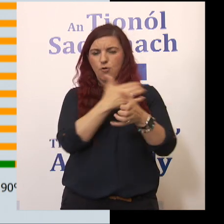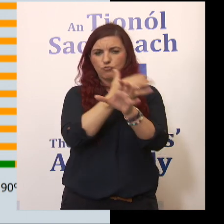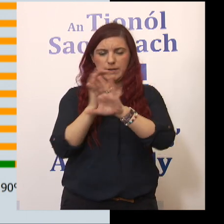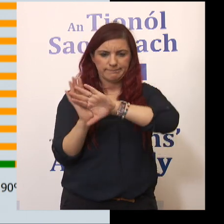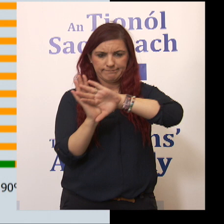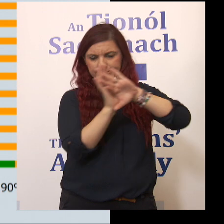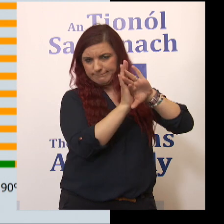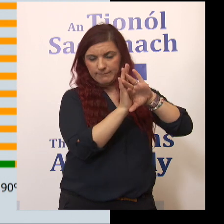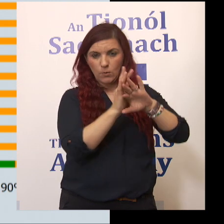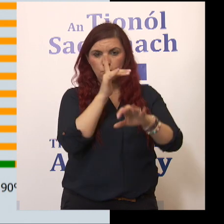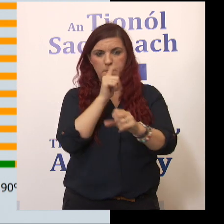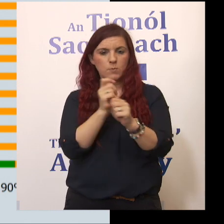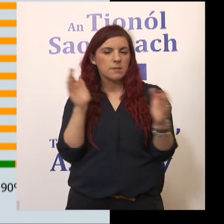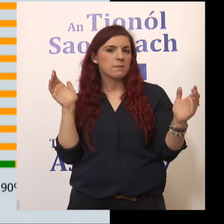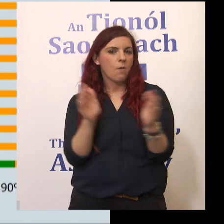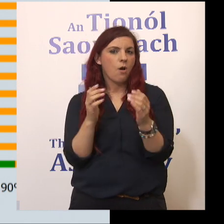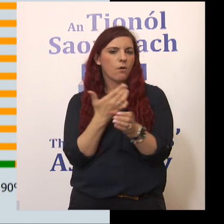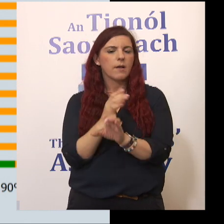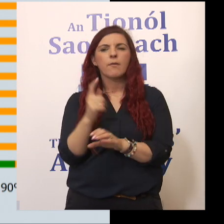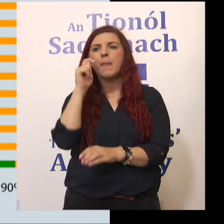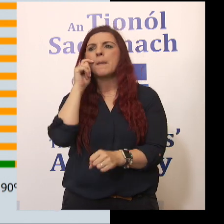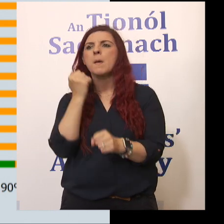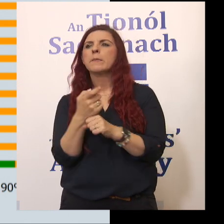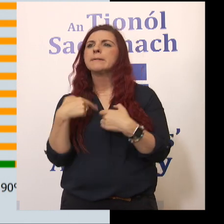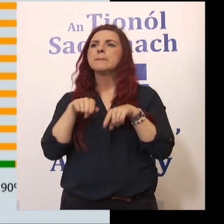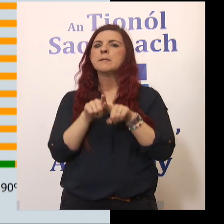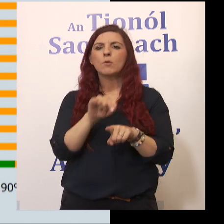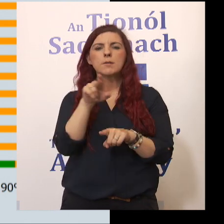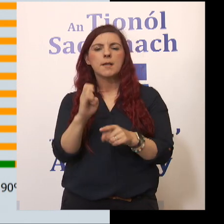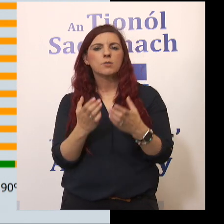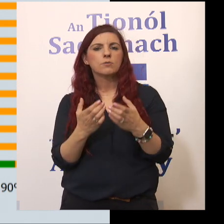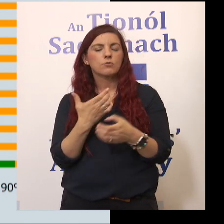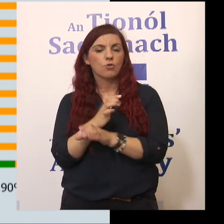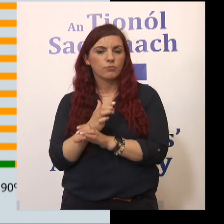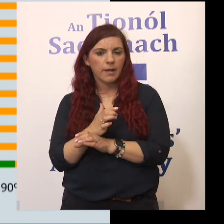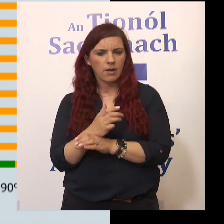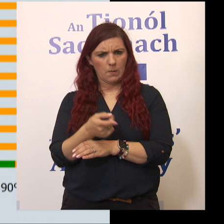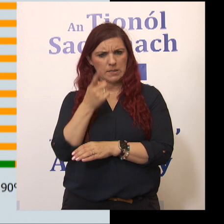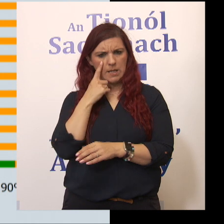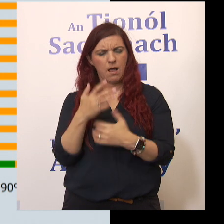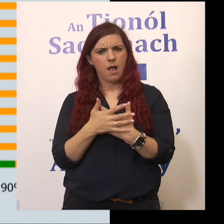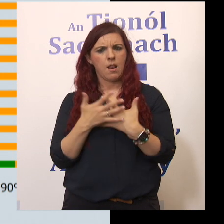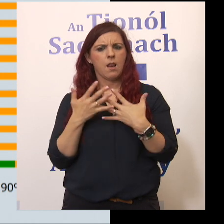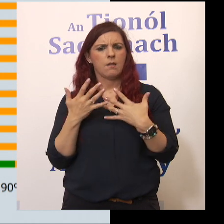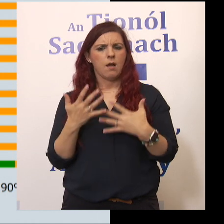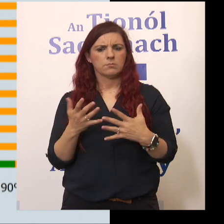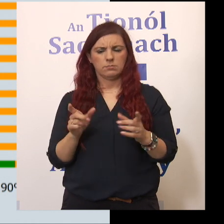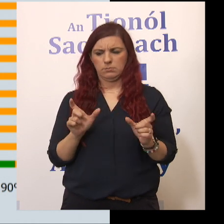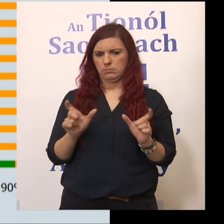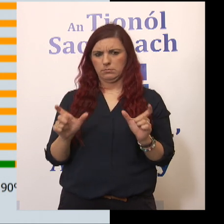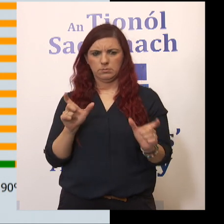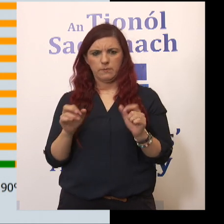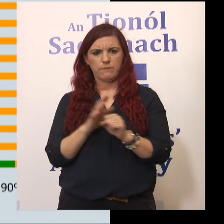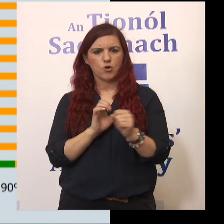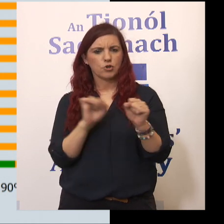about big countries for the moment. But even if we think of sort of similarly sized countries, we can see a lot of the heavy lifting in terms of service